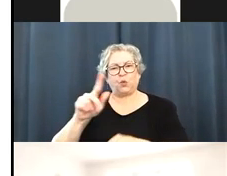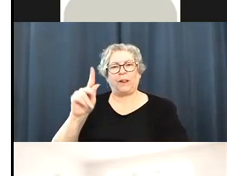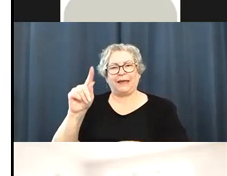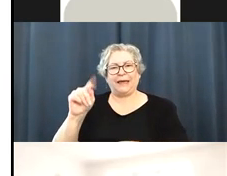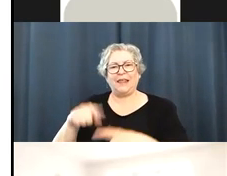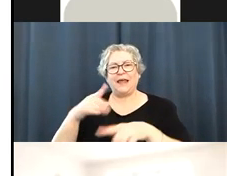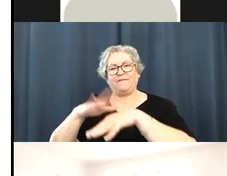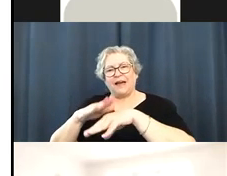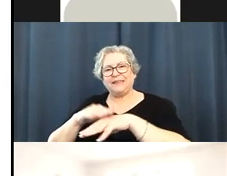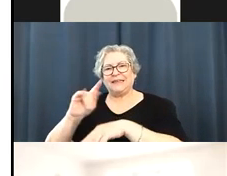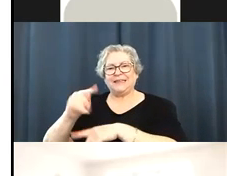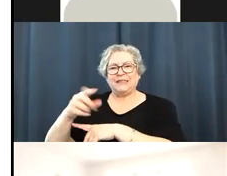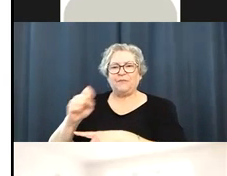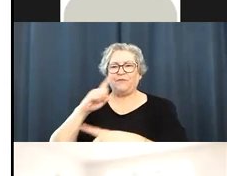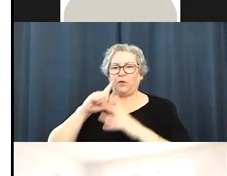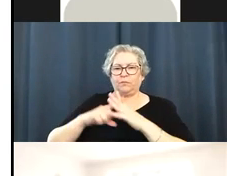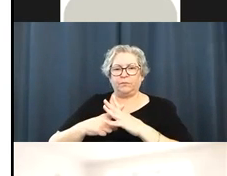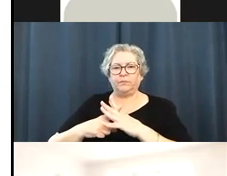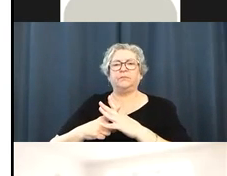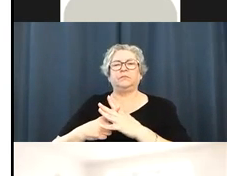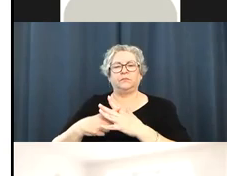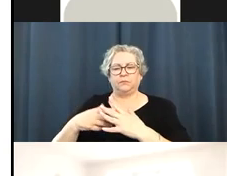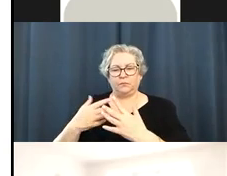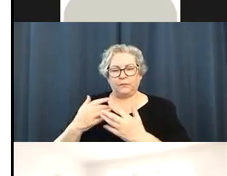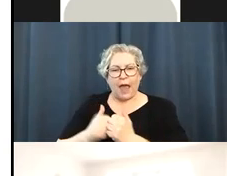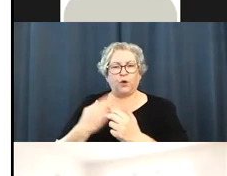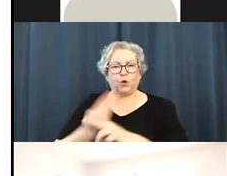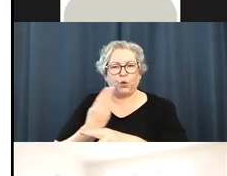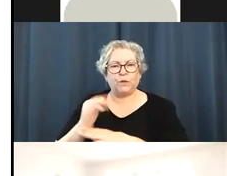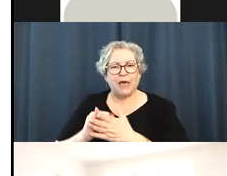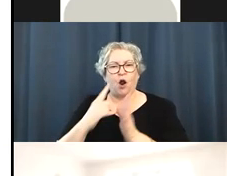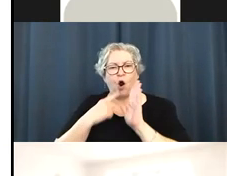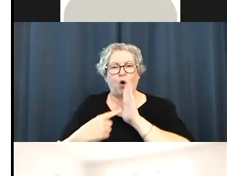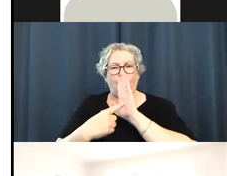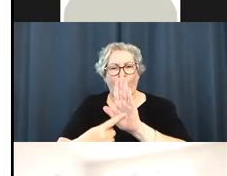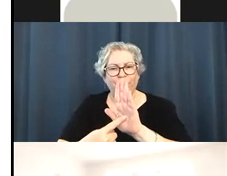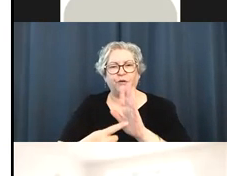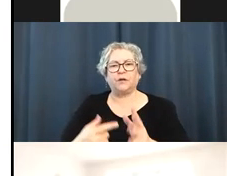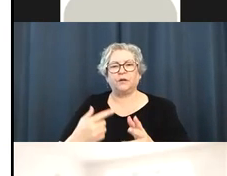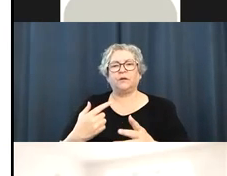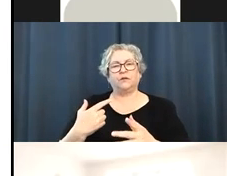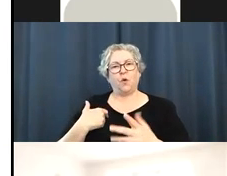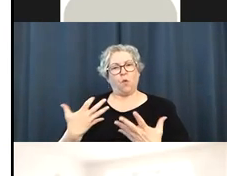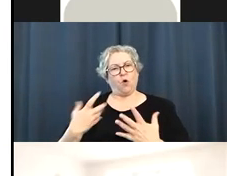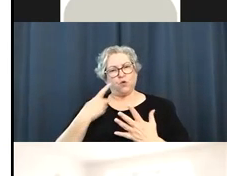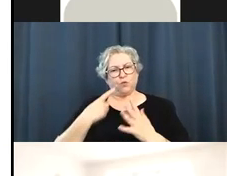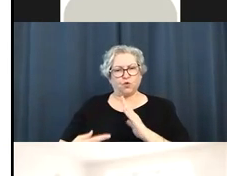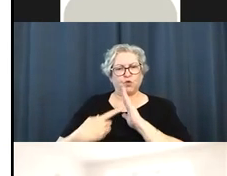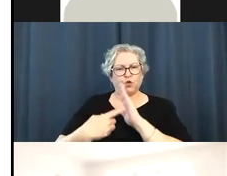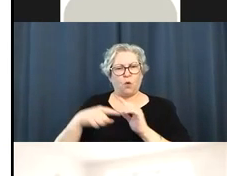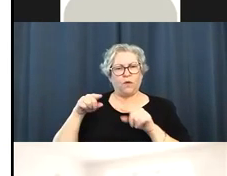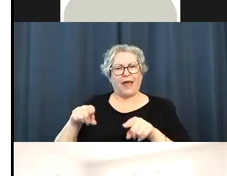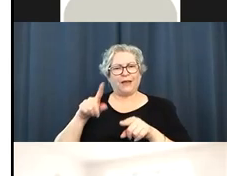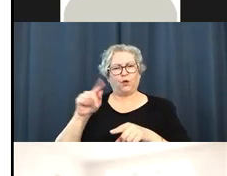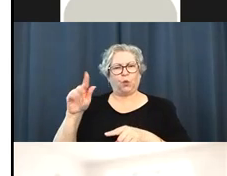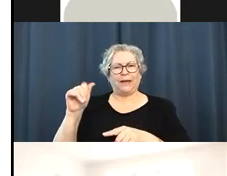advice and tips for implementation are offered. And so we wanted to showcase in these toolkits,